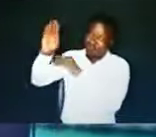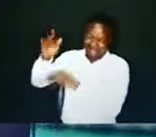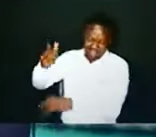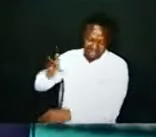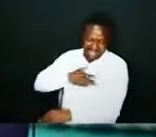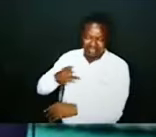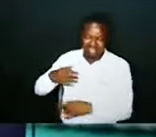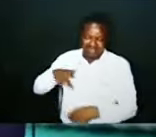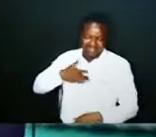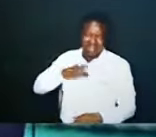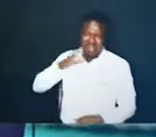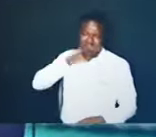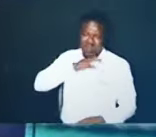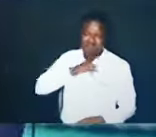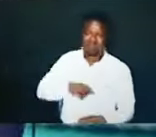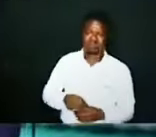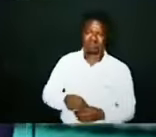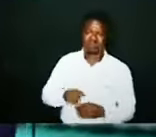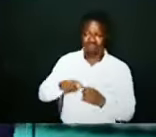What